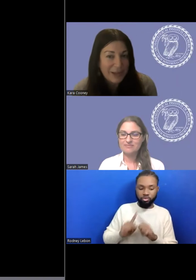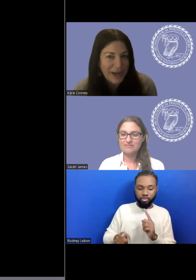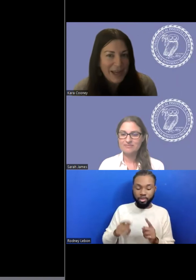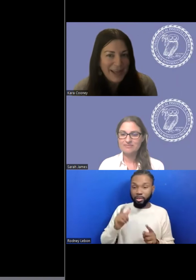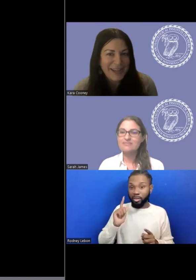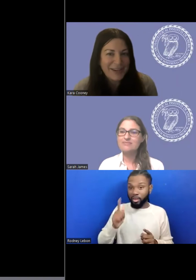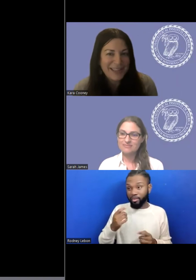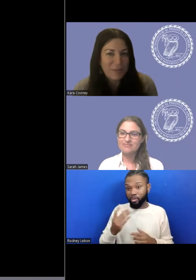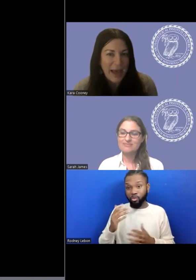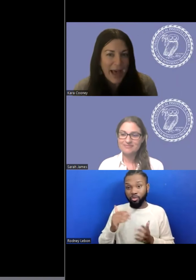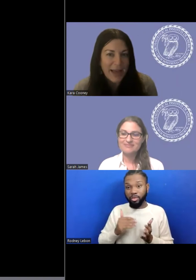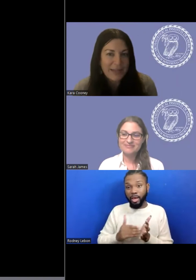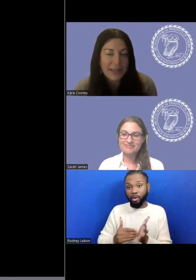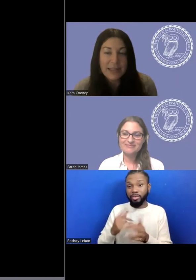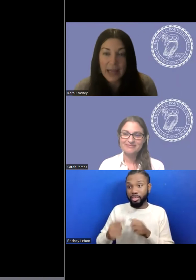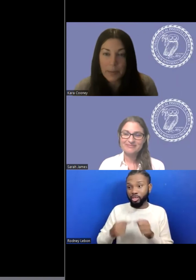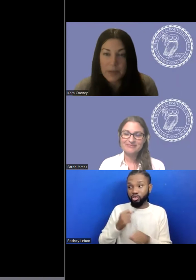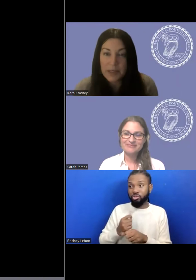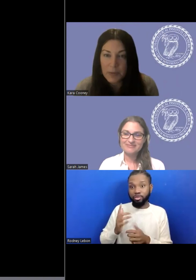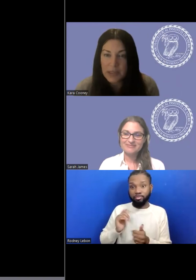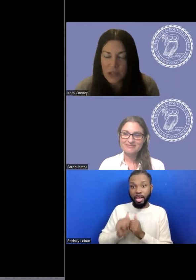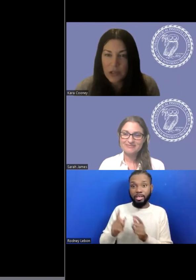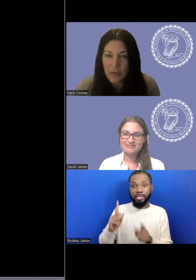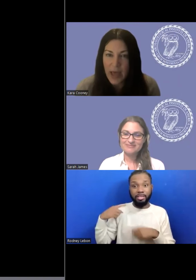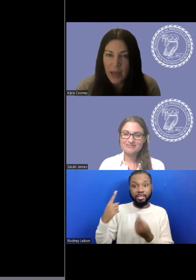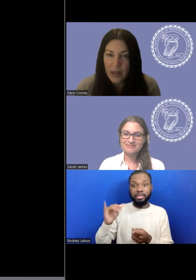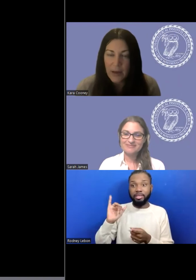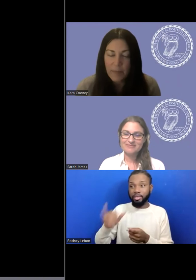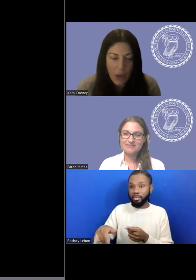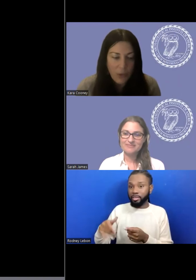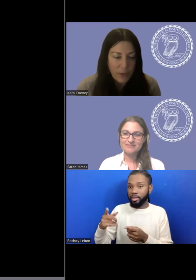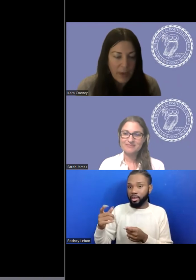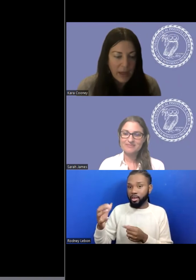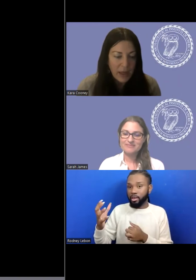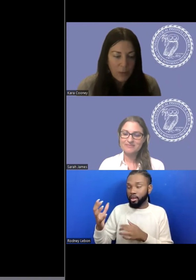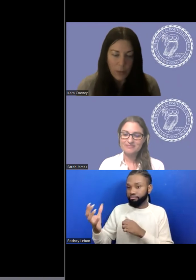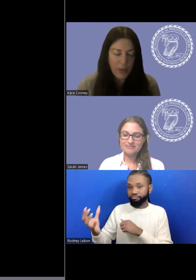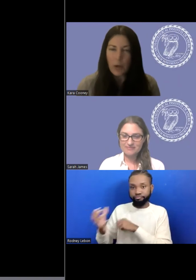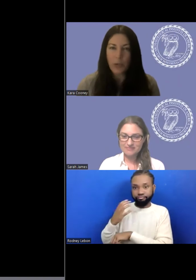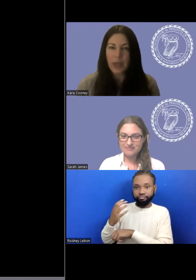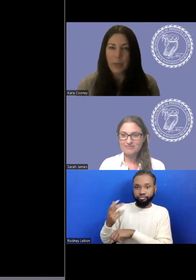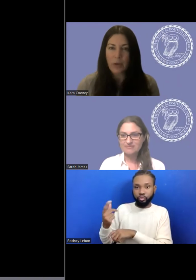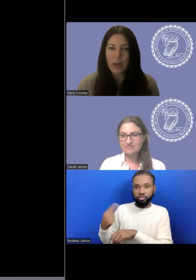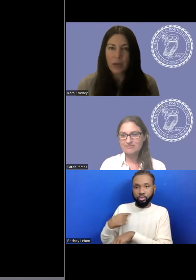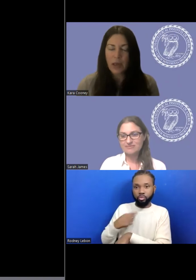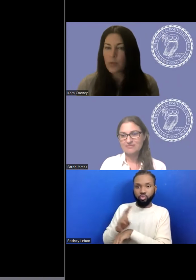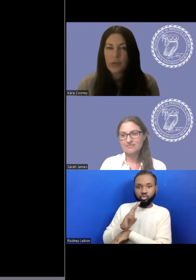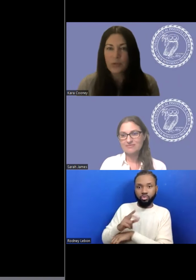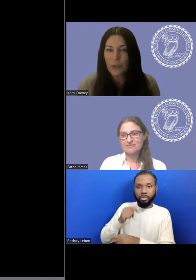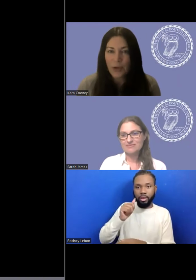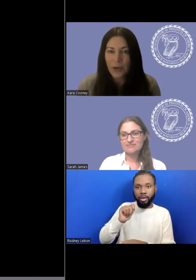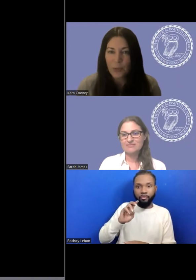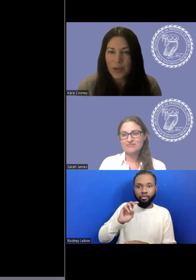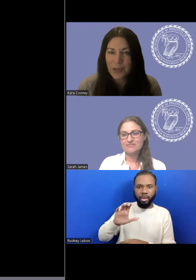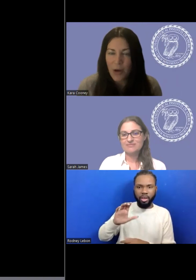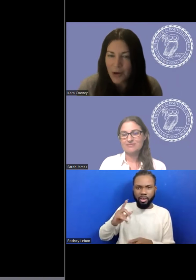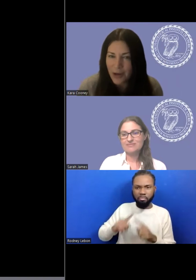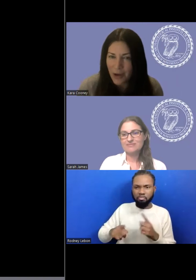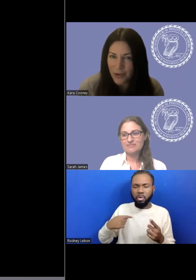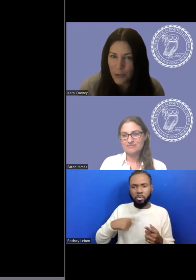thousand years have passed since that imposition of that alphabet. But we don't think about it. And it was no different